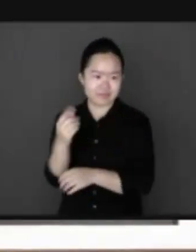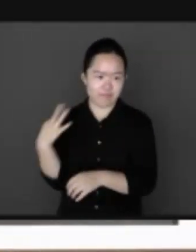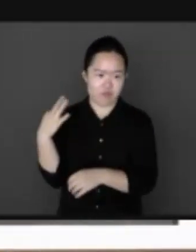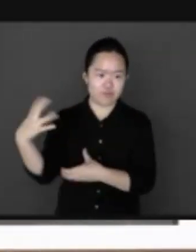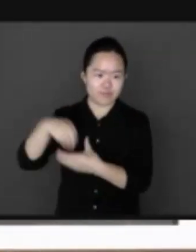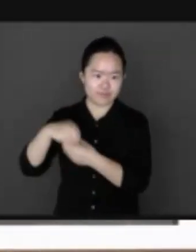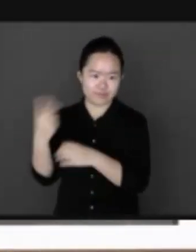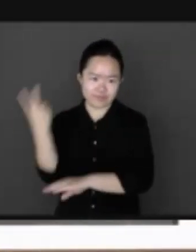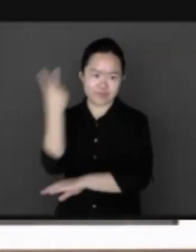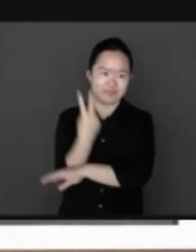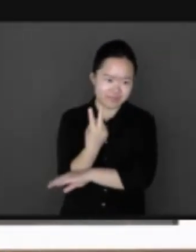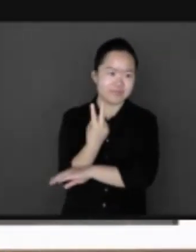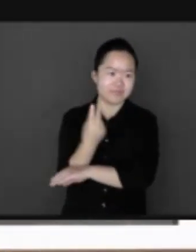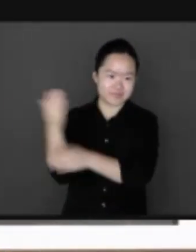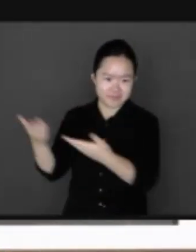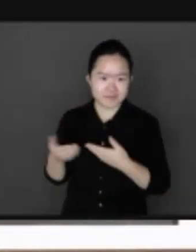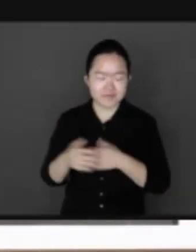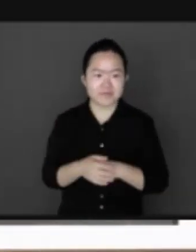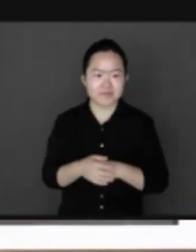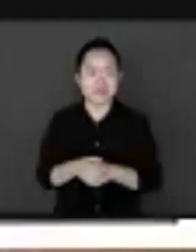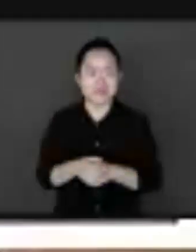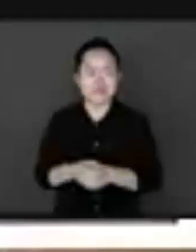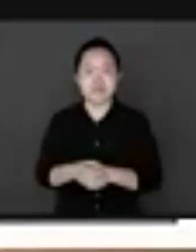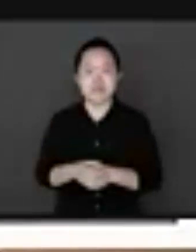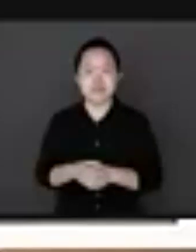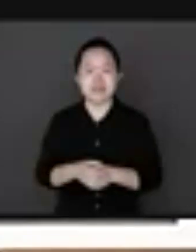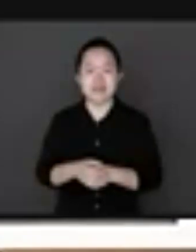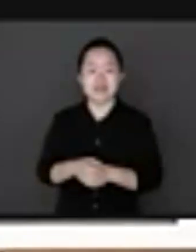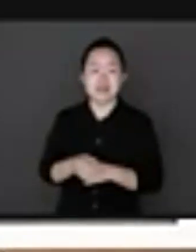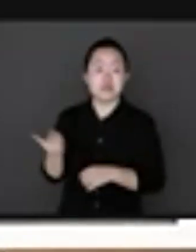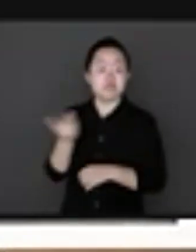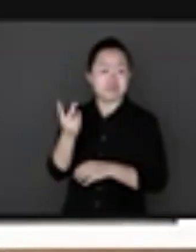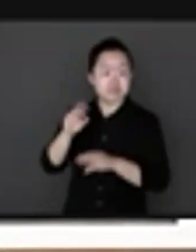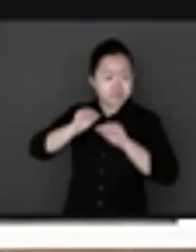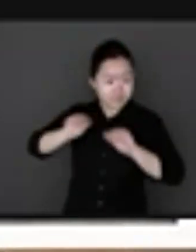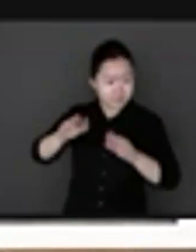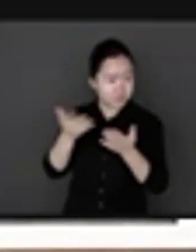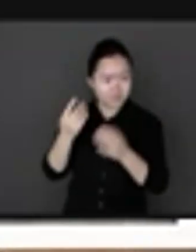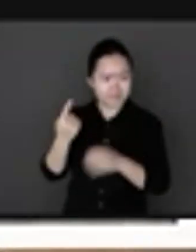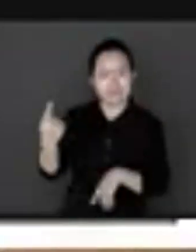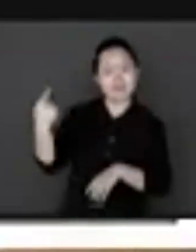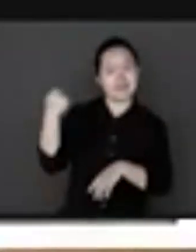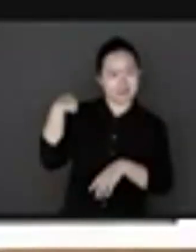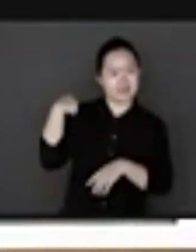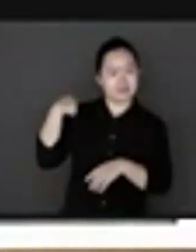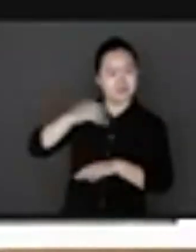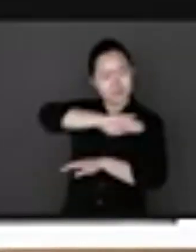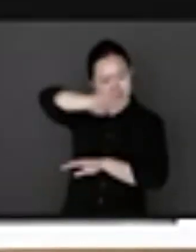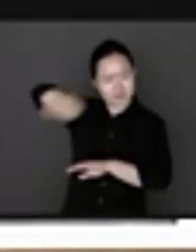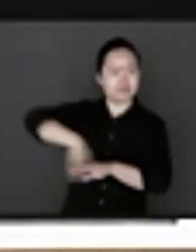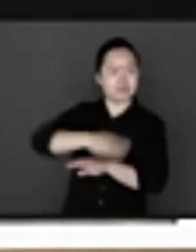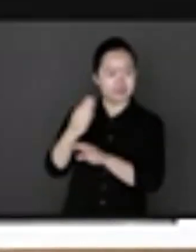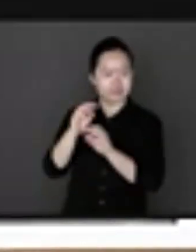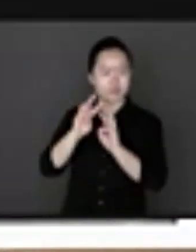present, the highlights of a full day of breakout sessions and discussions. So it's going to be